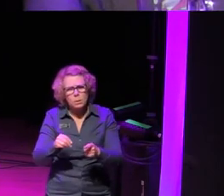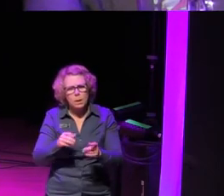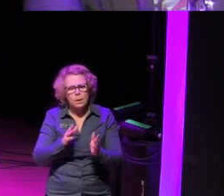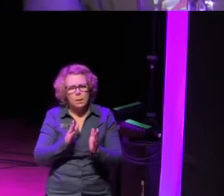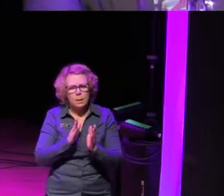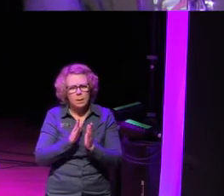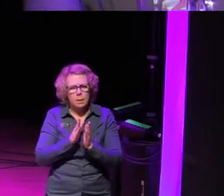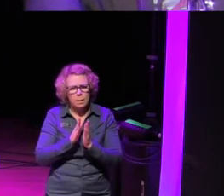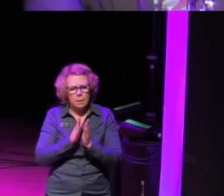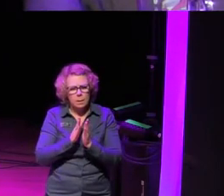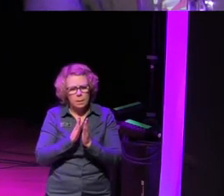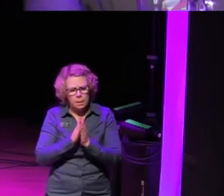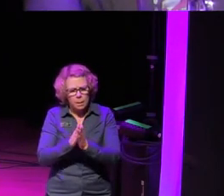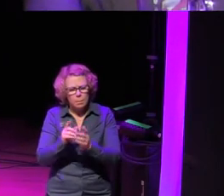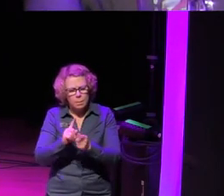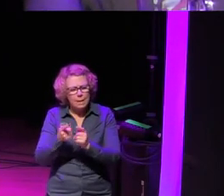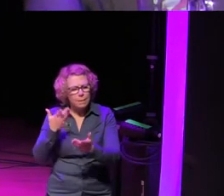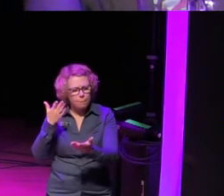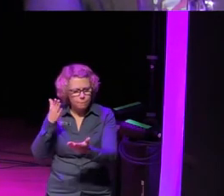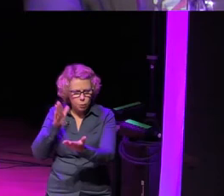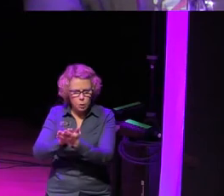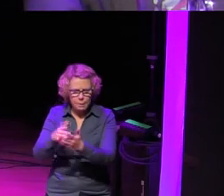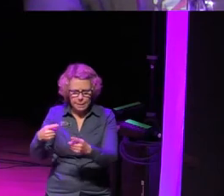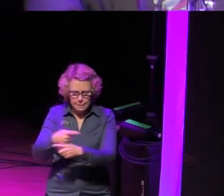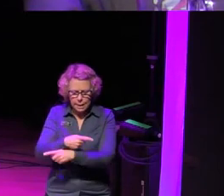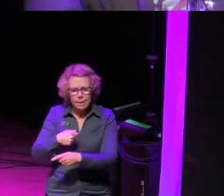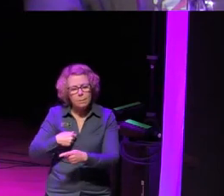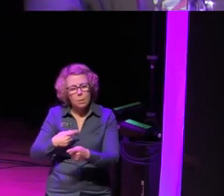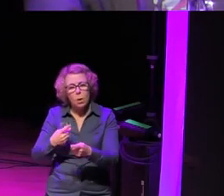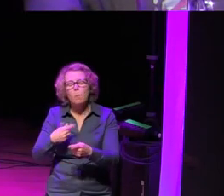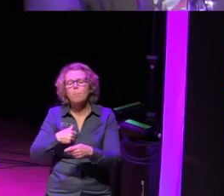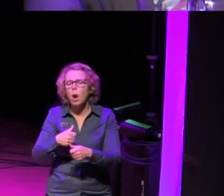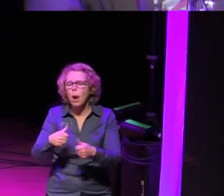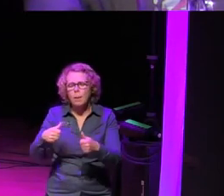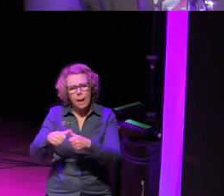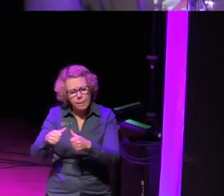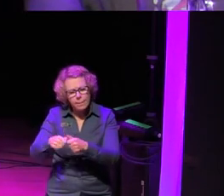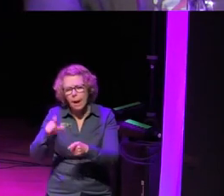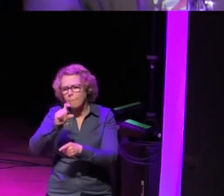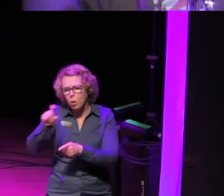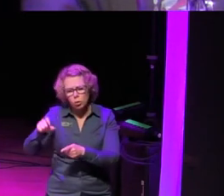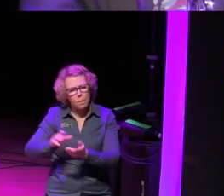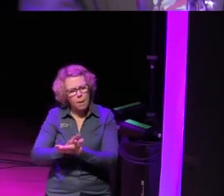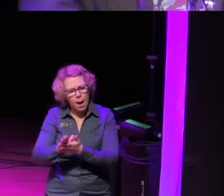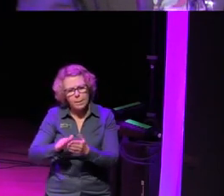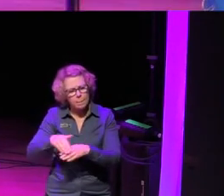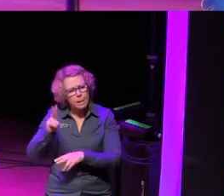peer educators to make sure that other companies don't do what they did.